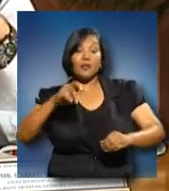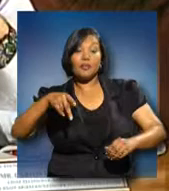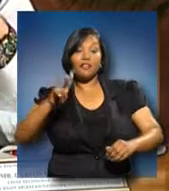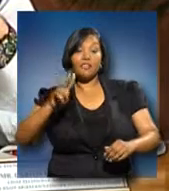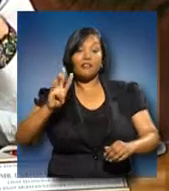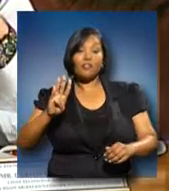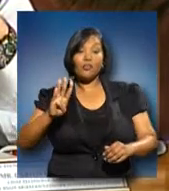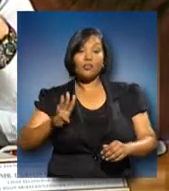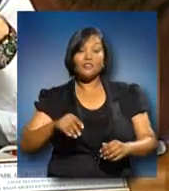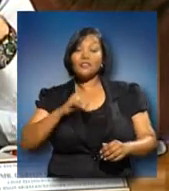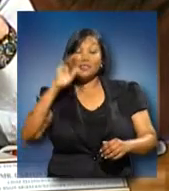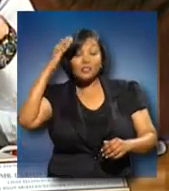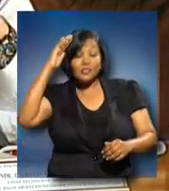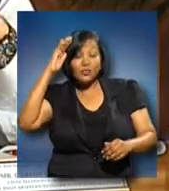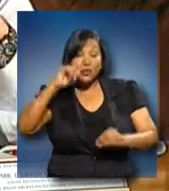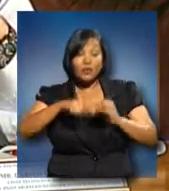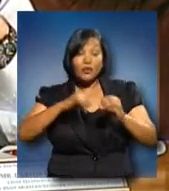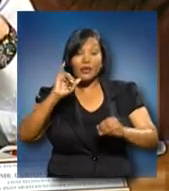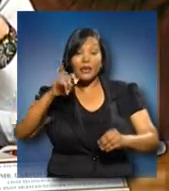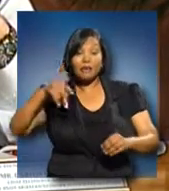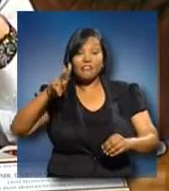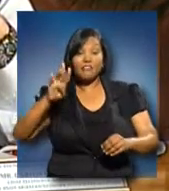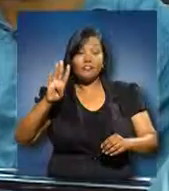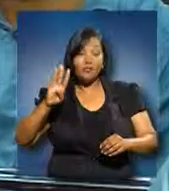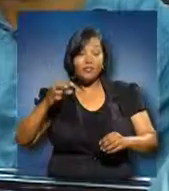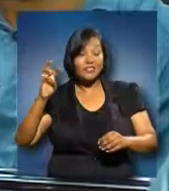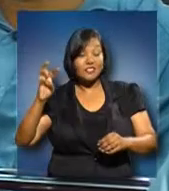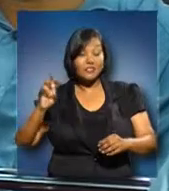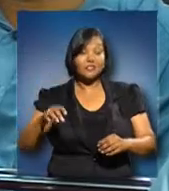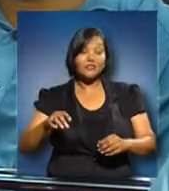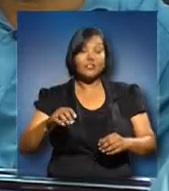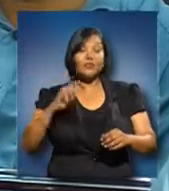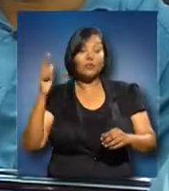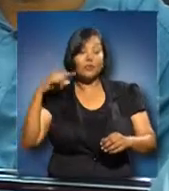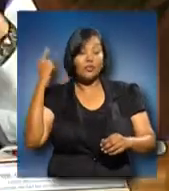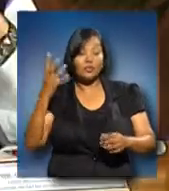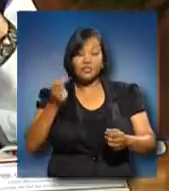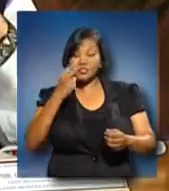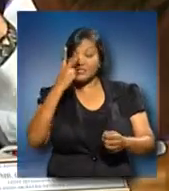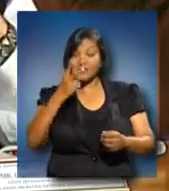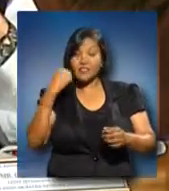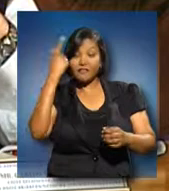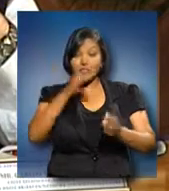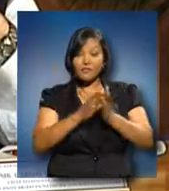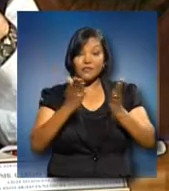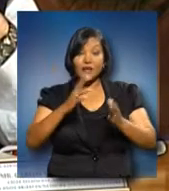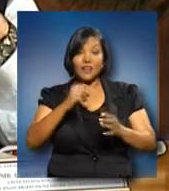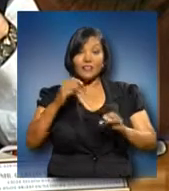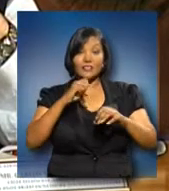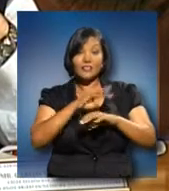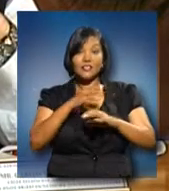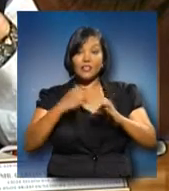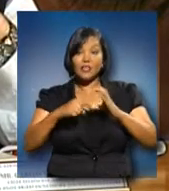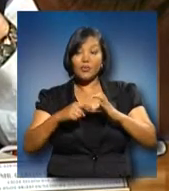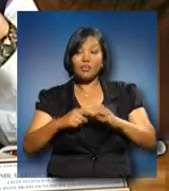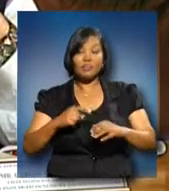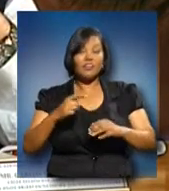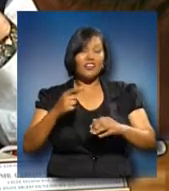She doesn't know. She just wants to check Facebook and send emails. For a long time, there